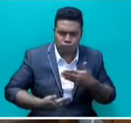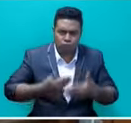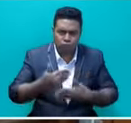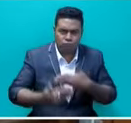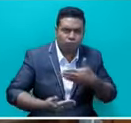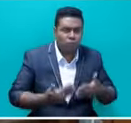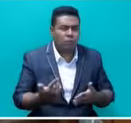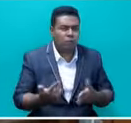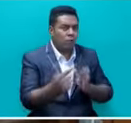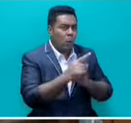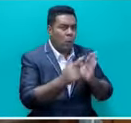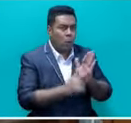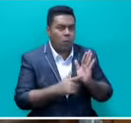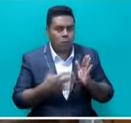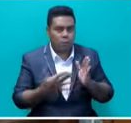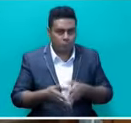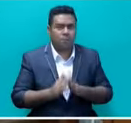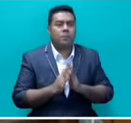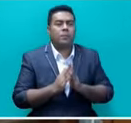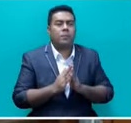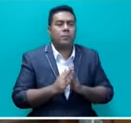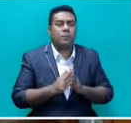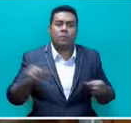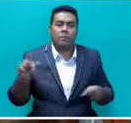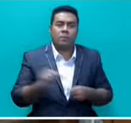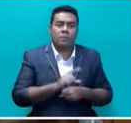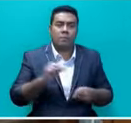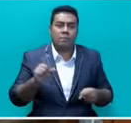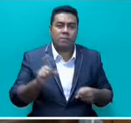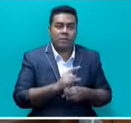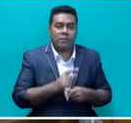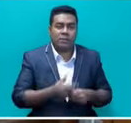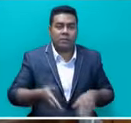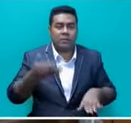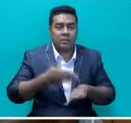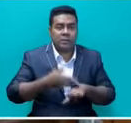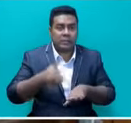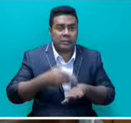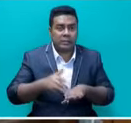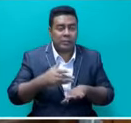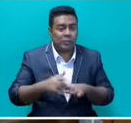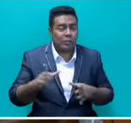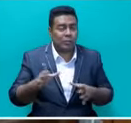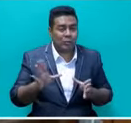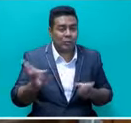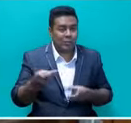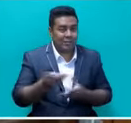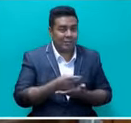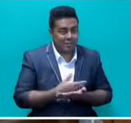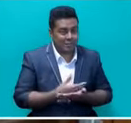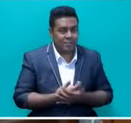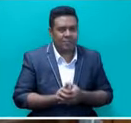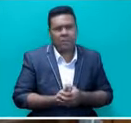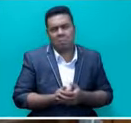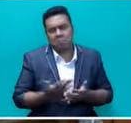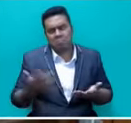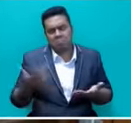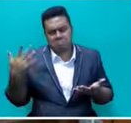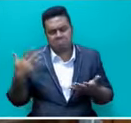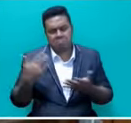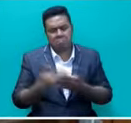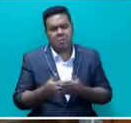to take its course, create a new data set, and